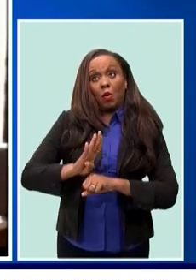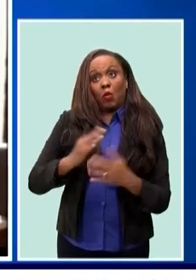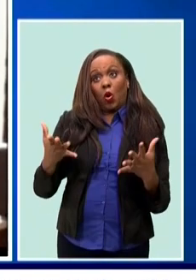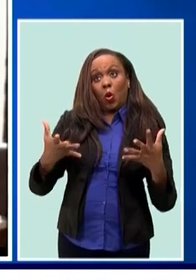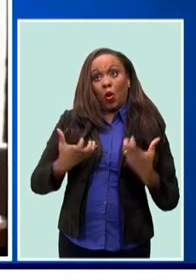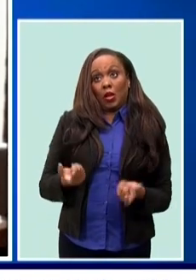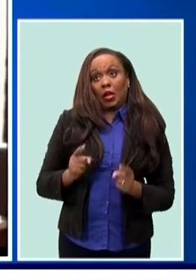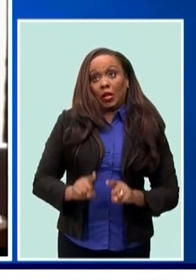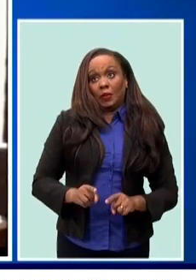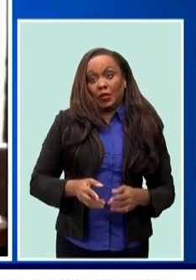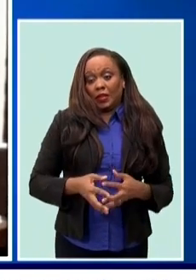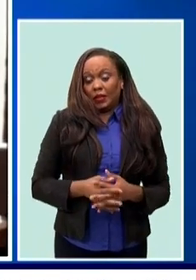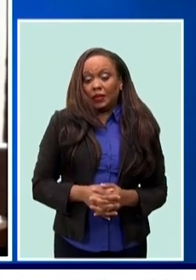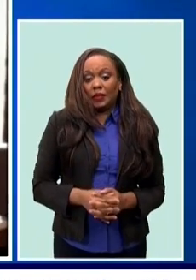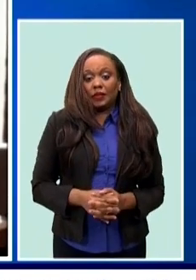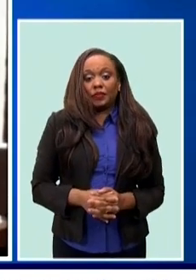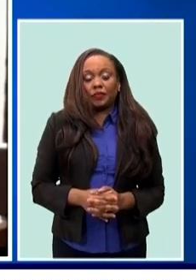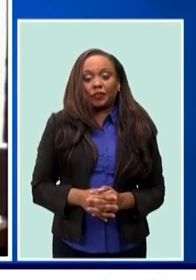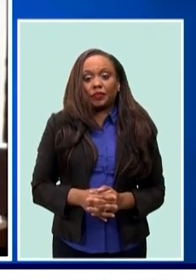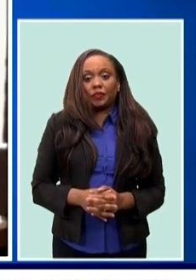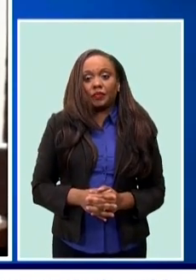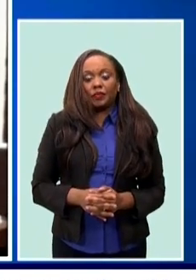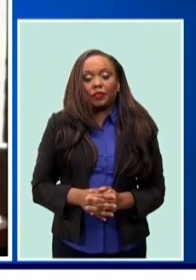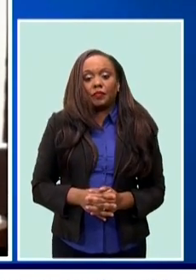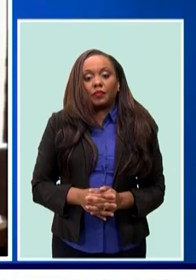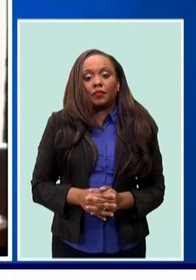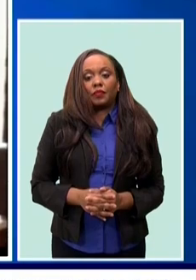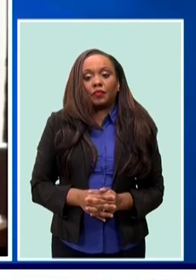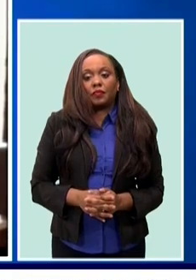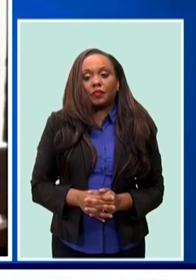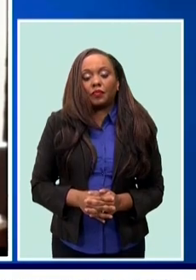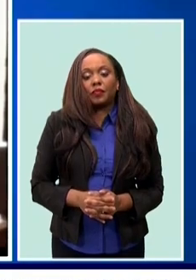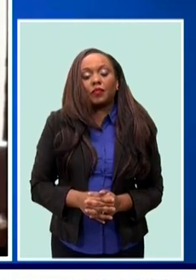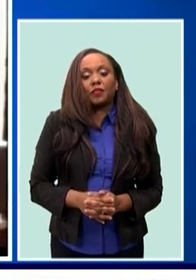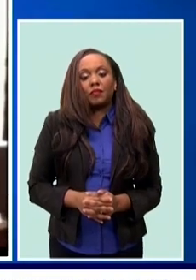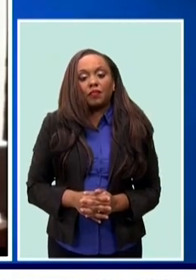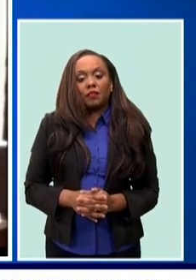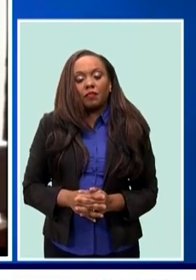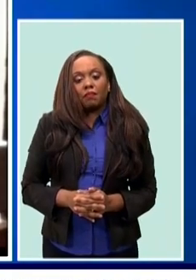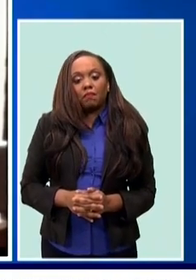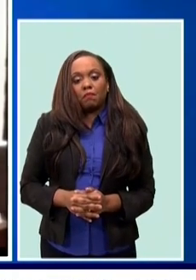well. And I think, Mr. President, you would notice that